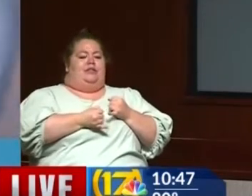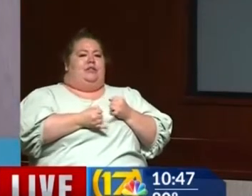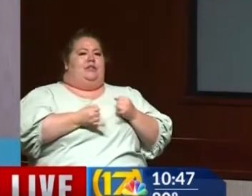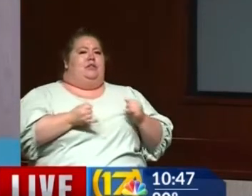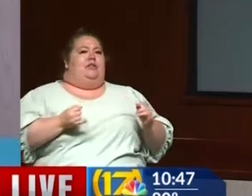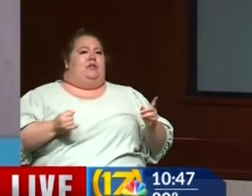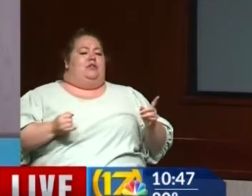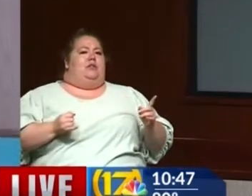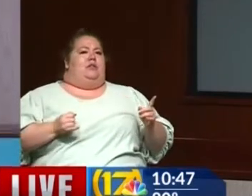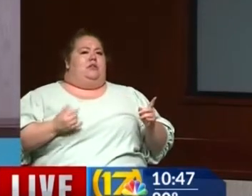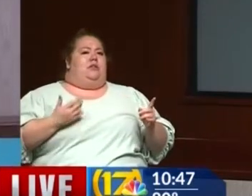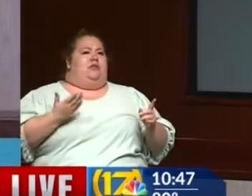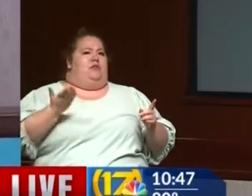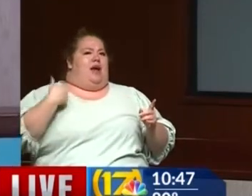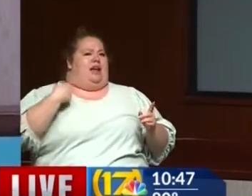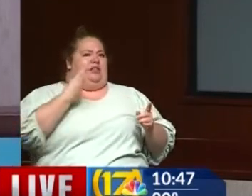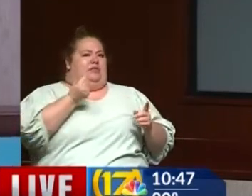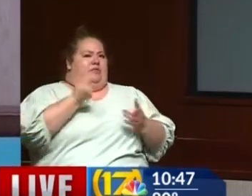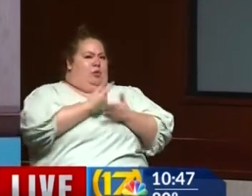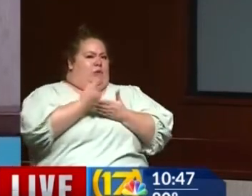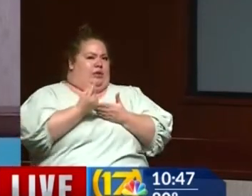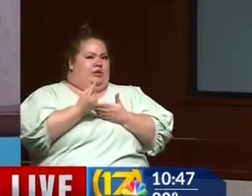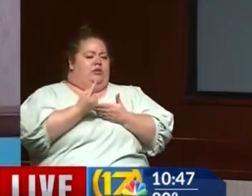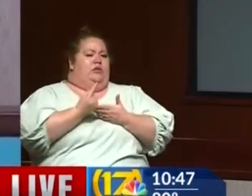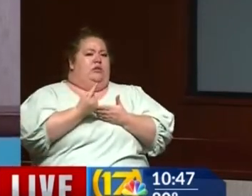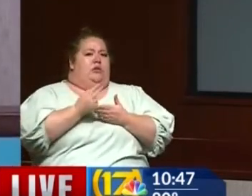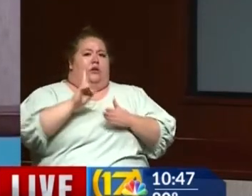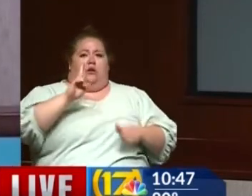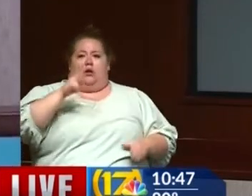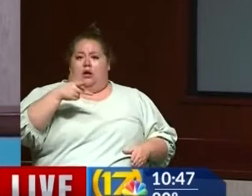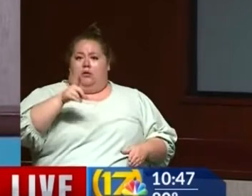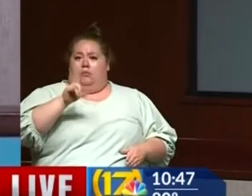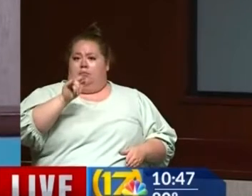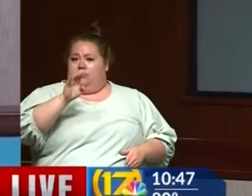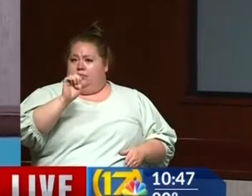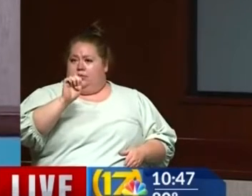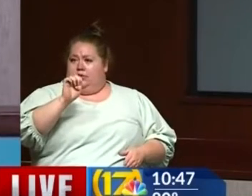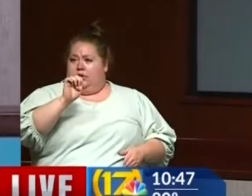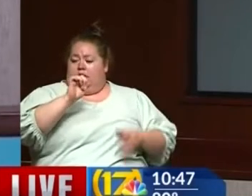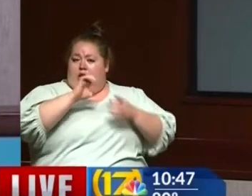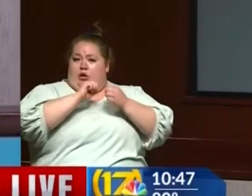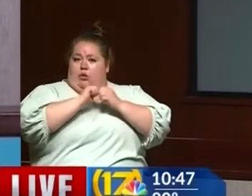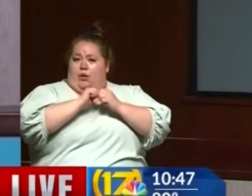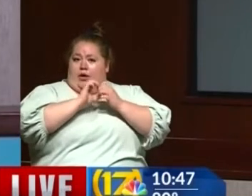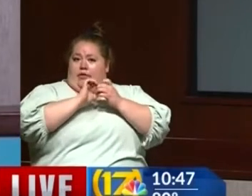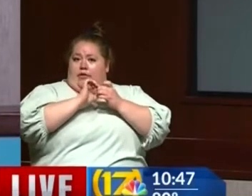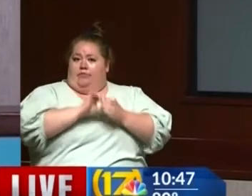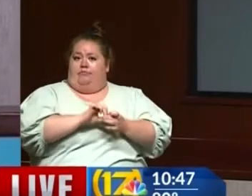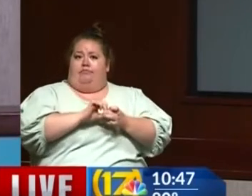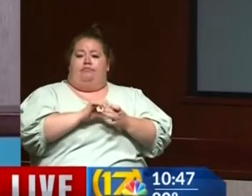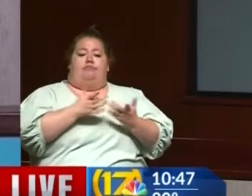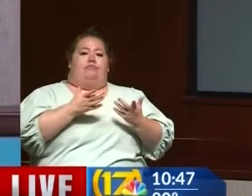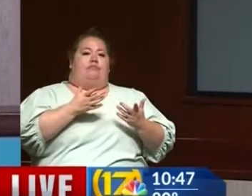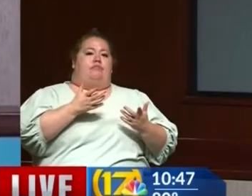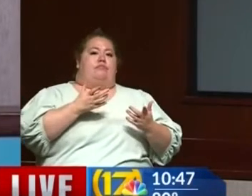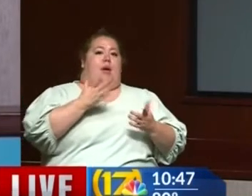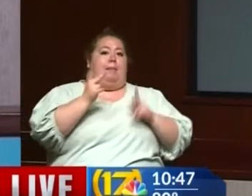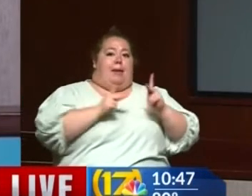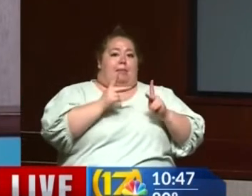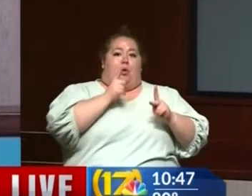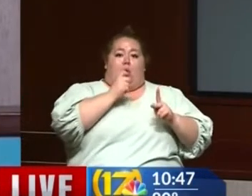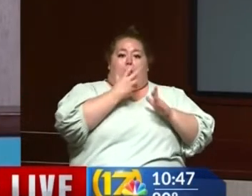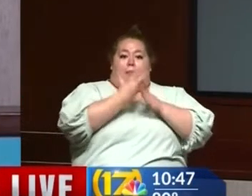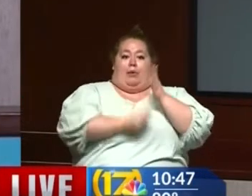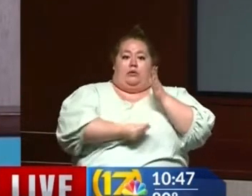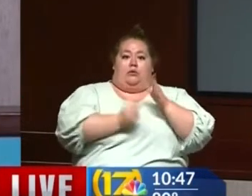asking the last couple of weeks, if there's any update on whether or not you guys might be able to release the ages of people that have died from COVID here